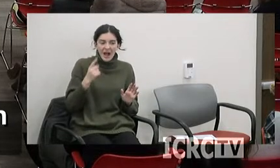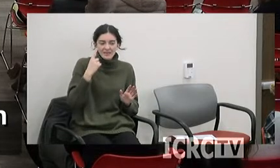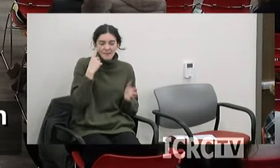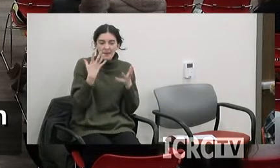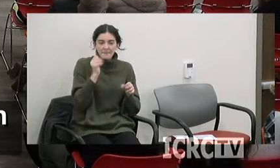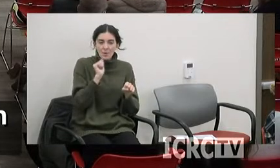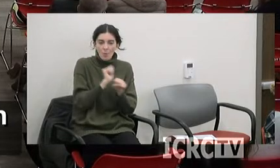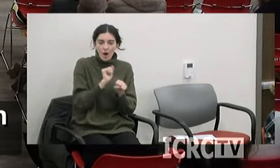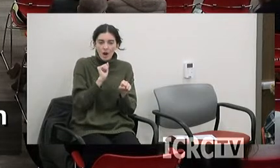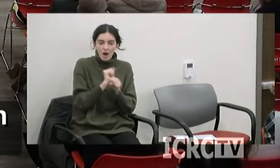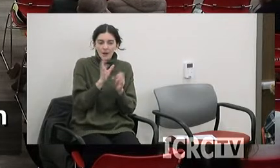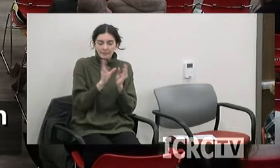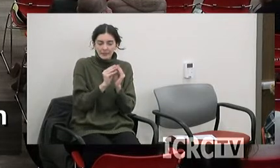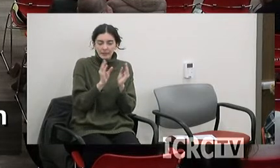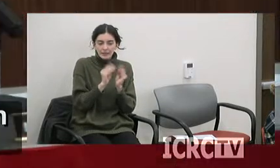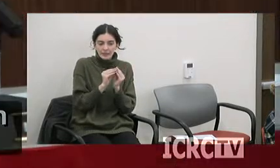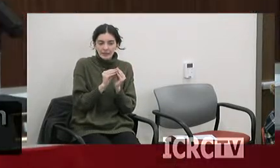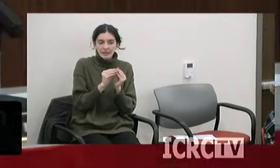all the ideas,